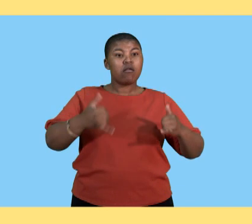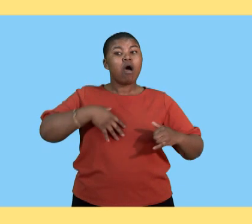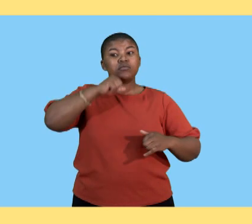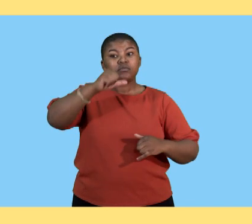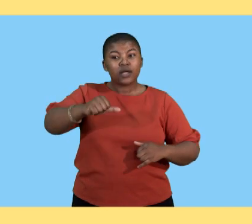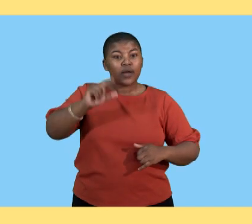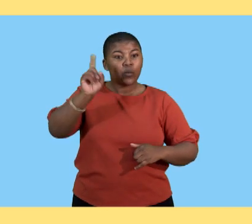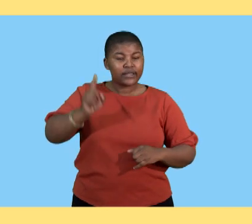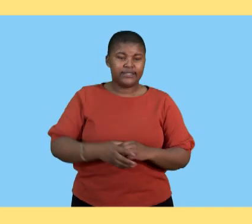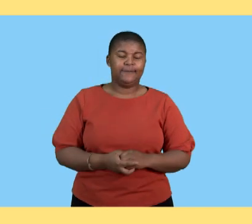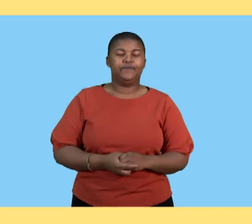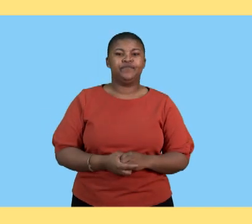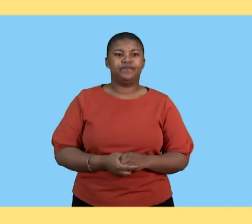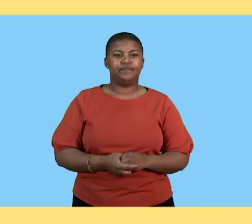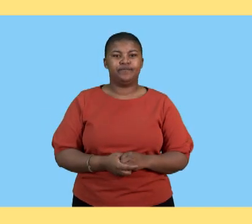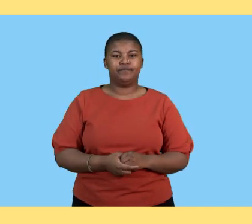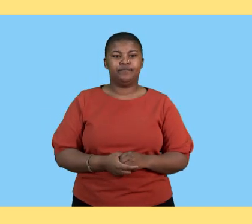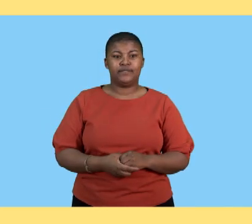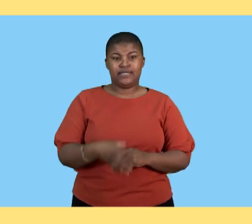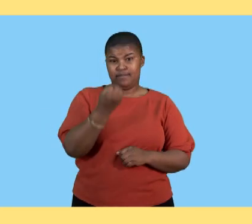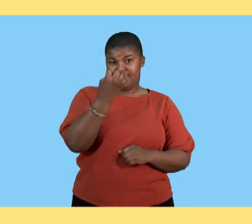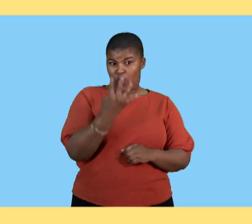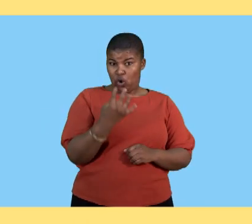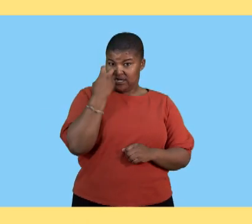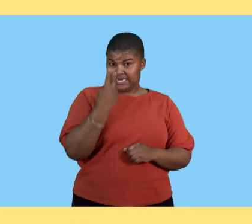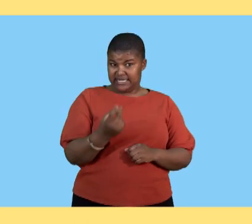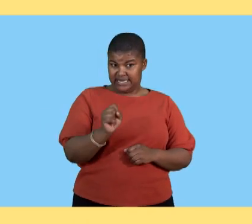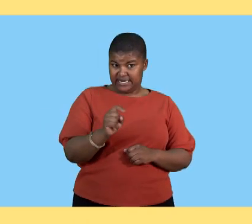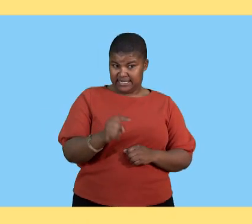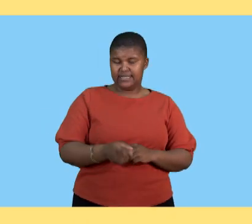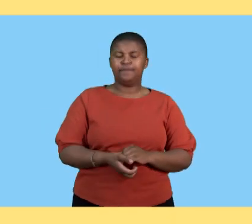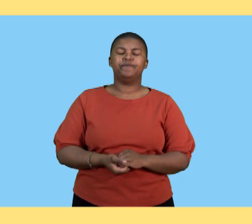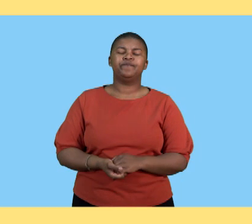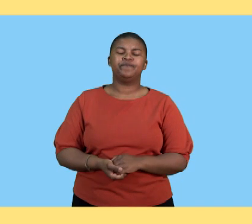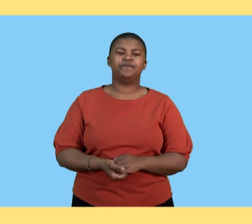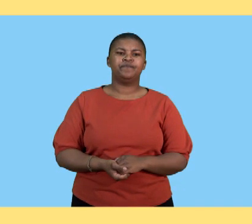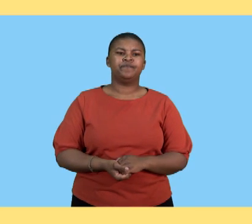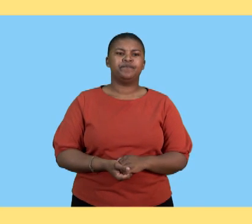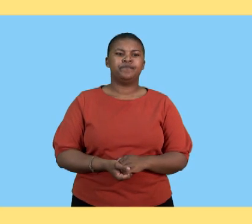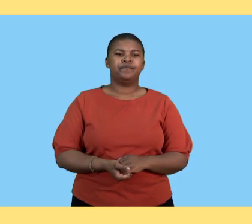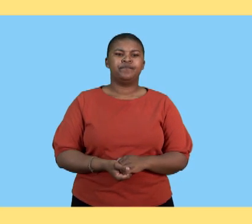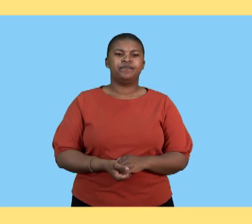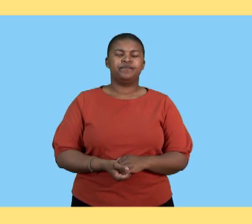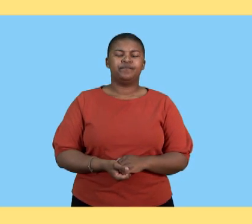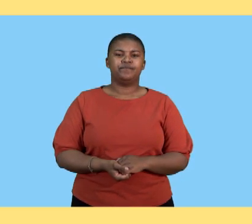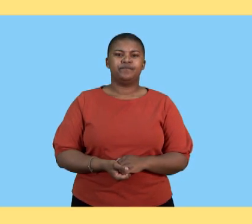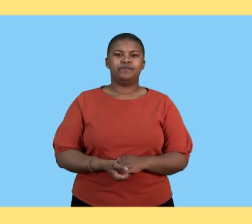now say in our note number 4, we'll come and say